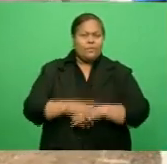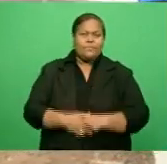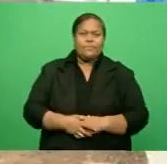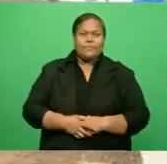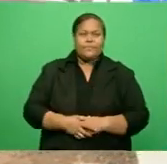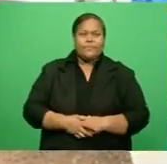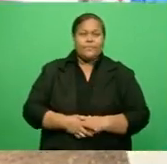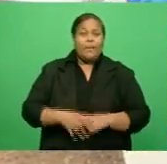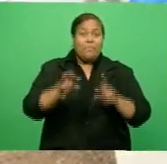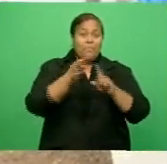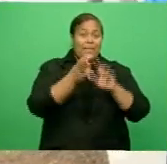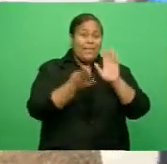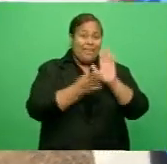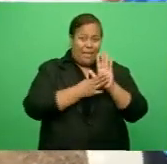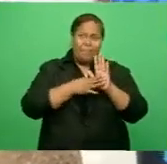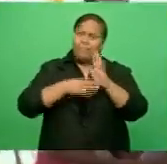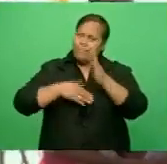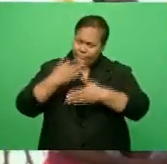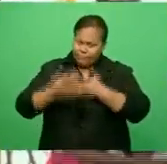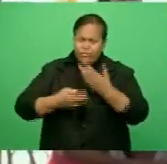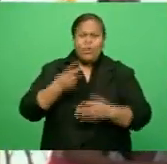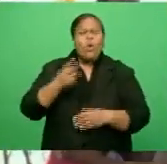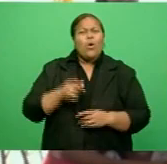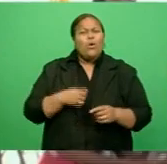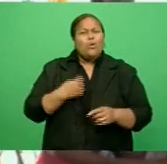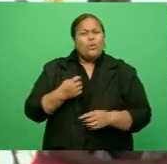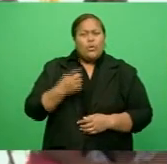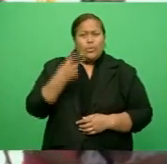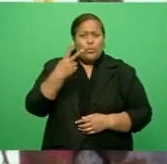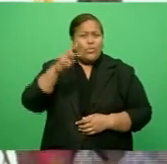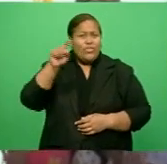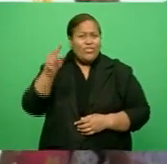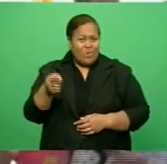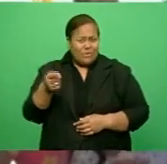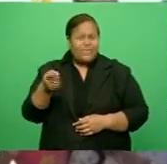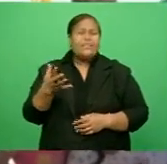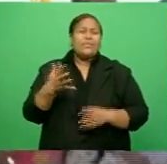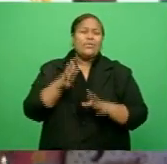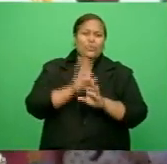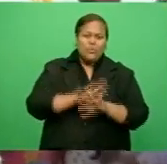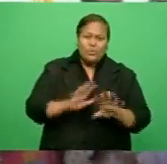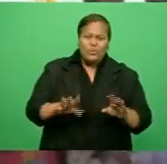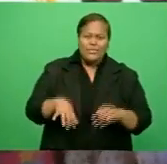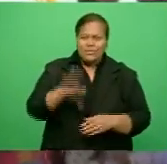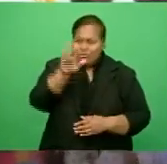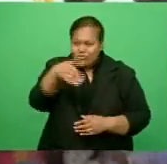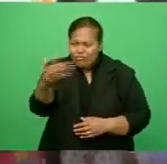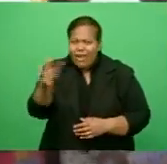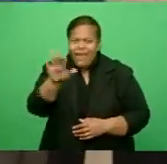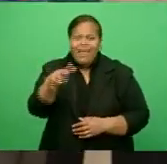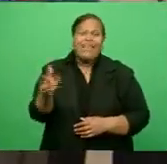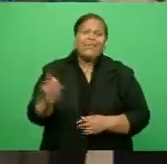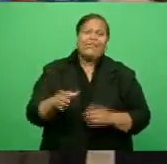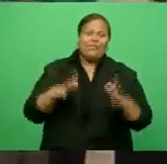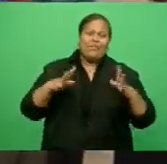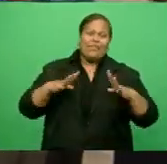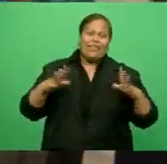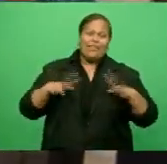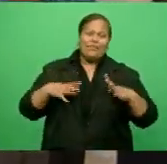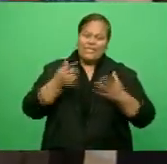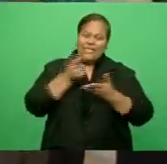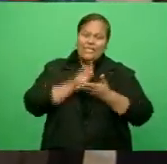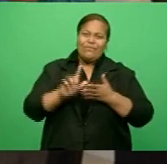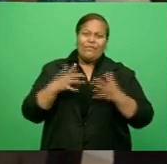Minister highlighted almost 2,000 children have been screened for free through the Gift of Life project, and the foundation has saved the lives